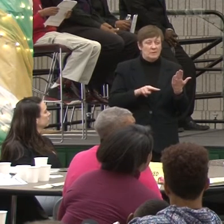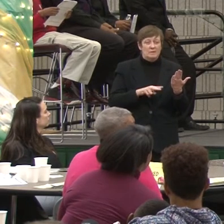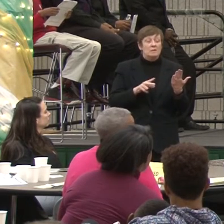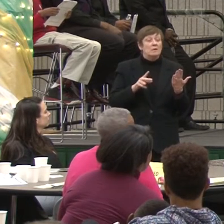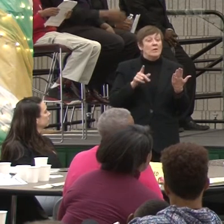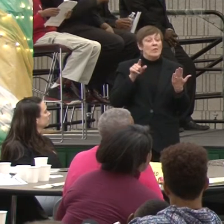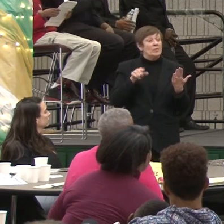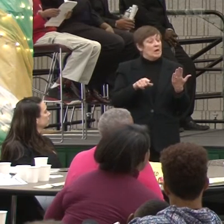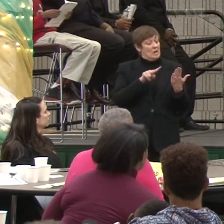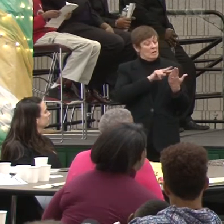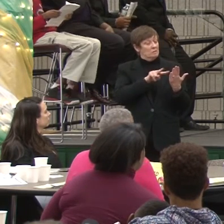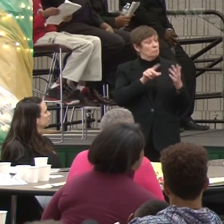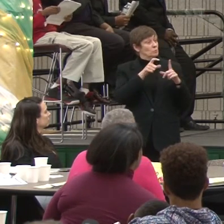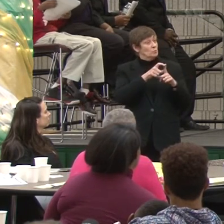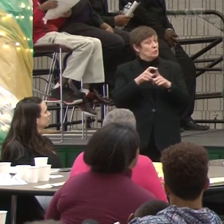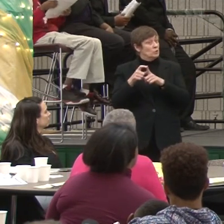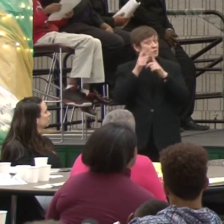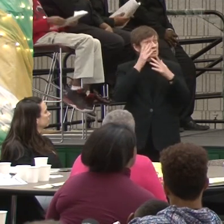saved a